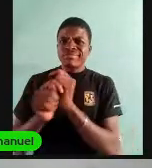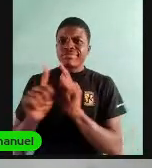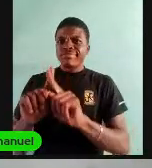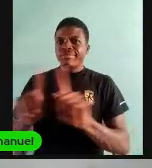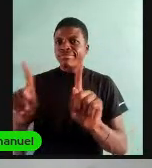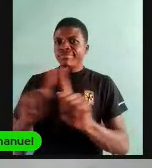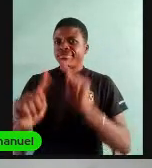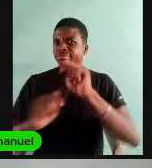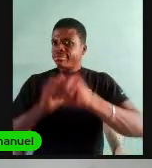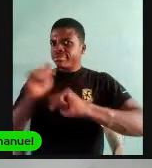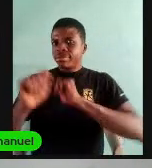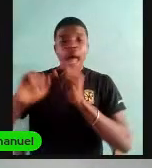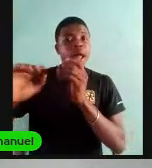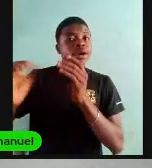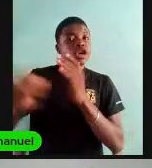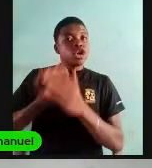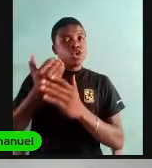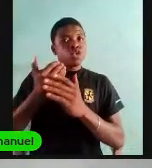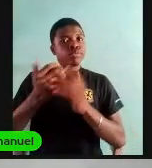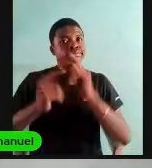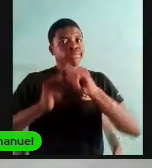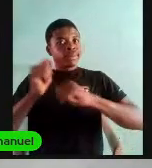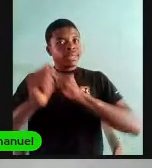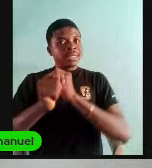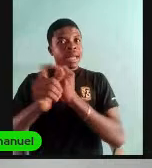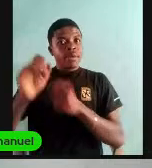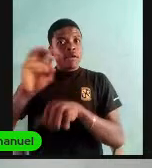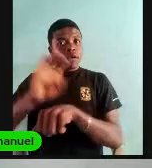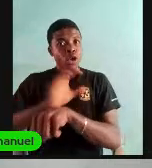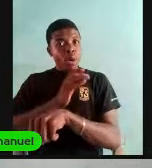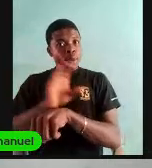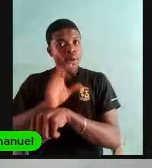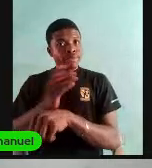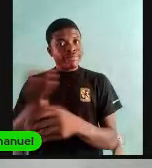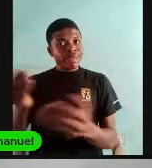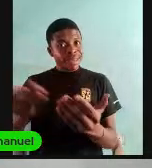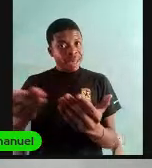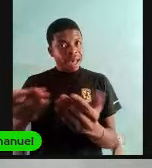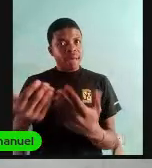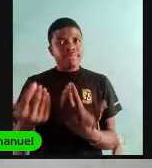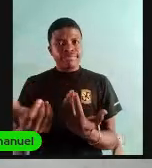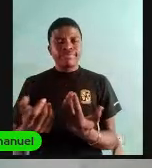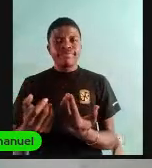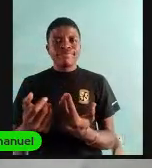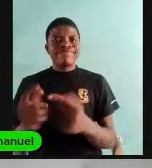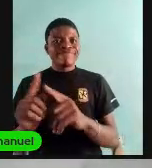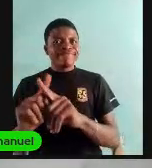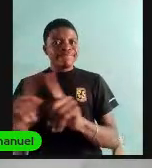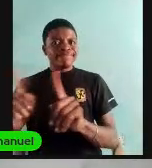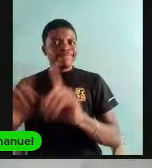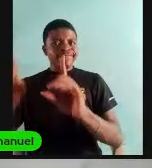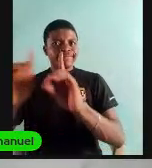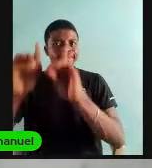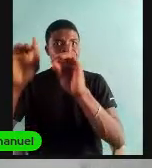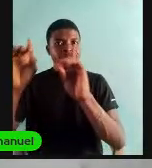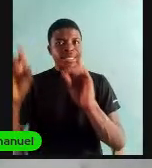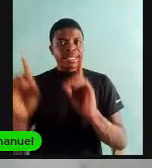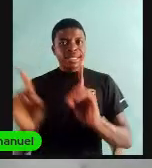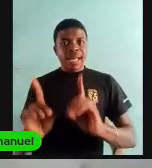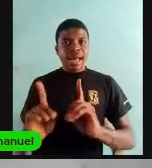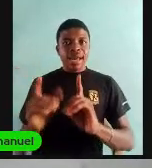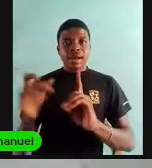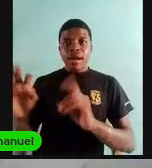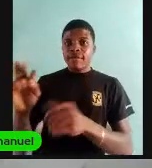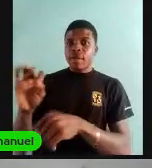latest trend, latest design. Although there are still some outdated design which I would have showed you guys, but since they're no longer using it, and there's no need for me to like